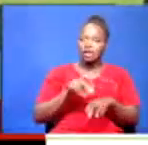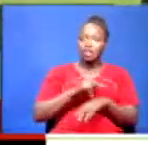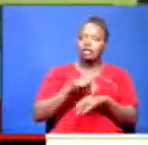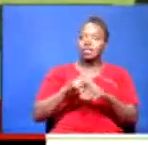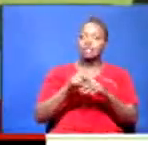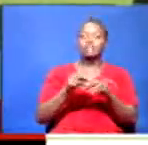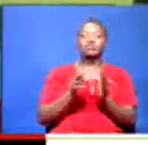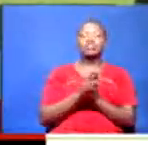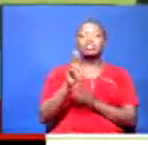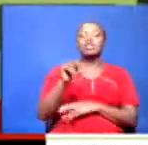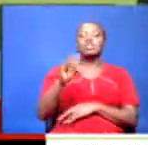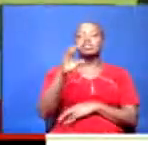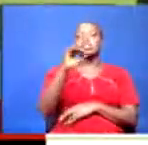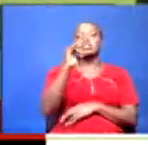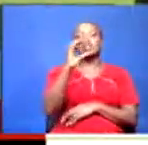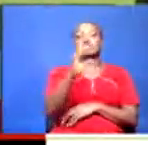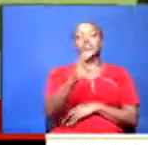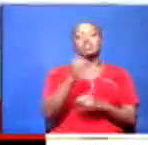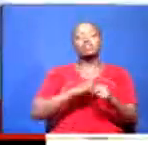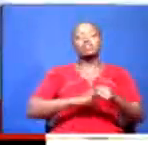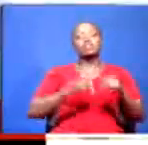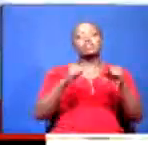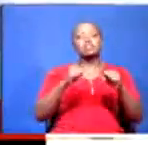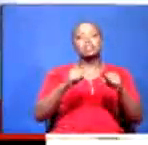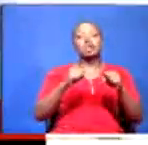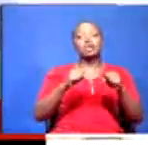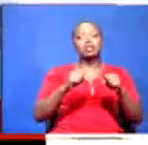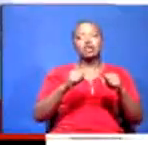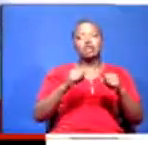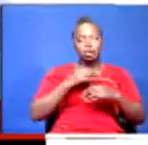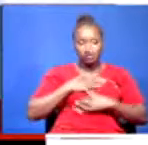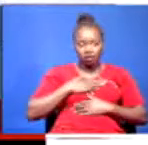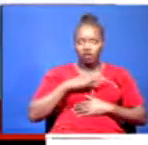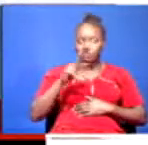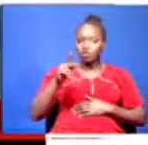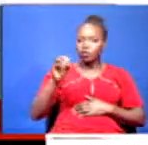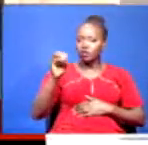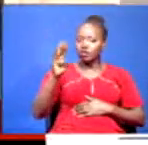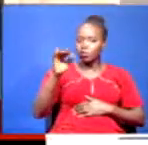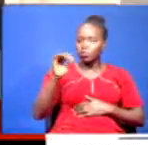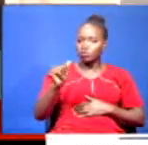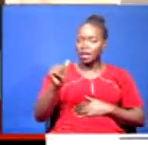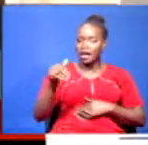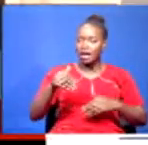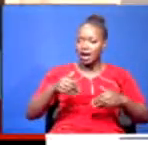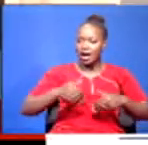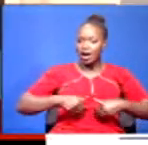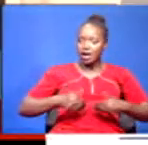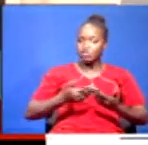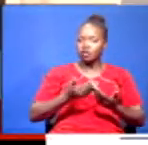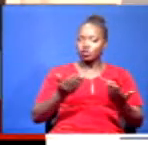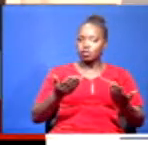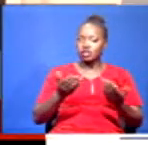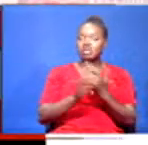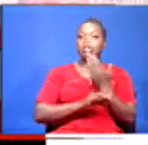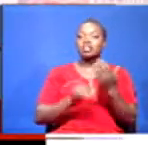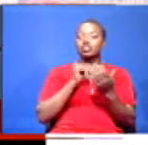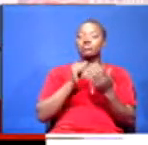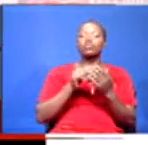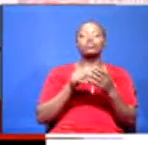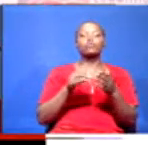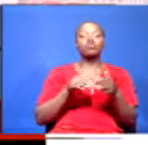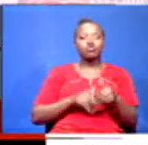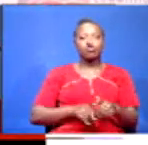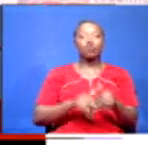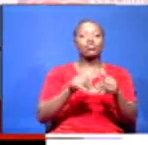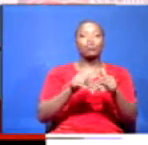and Integration Commission Chairperson Reverend Dr. Samuel Kobia urged the youths in the country not to be swayed by political leaders. It